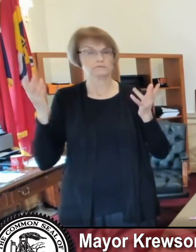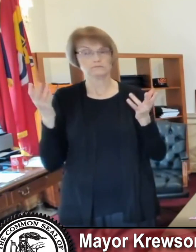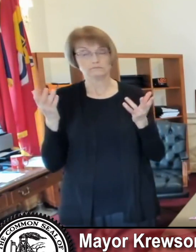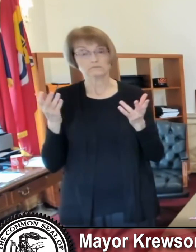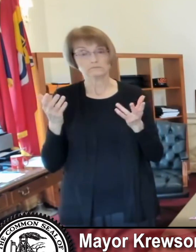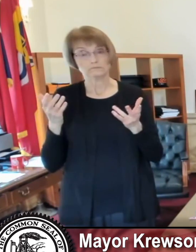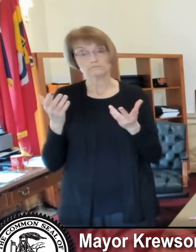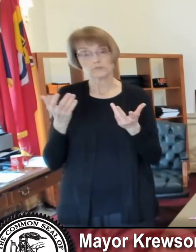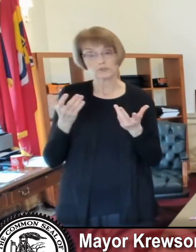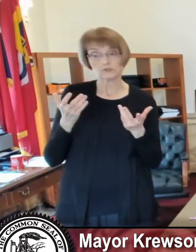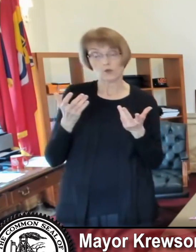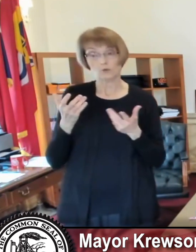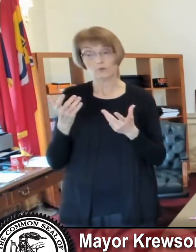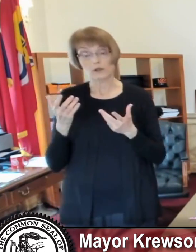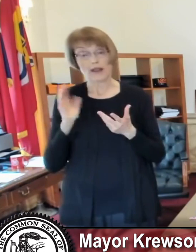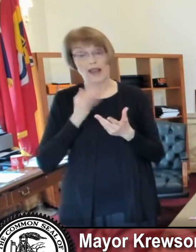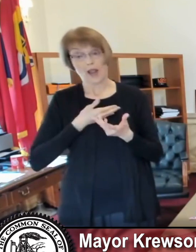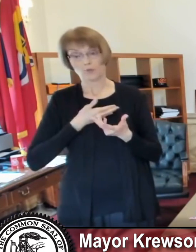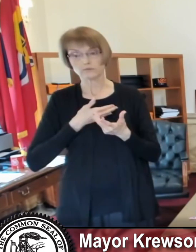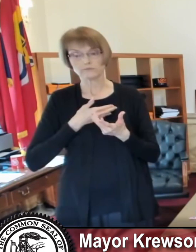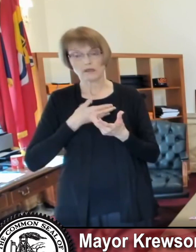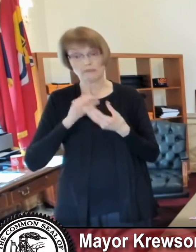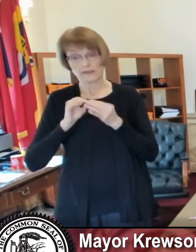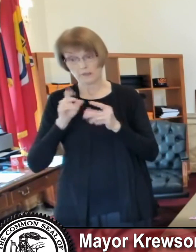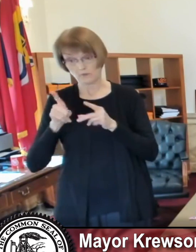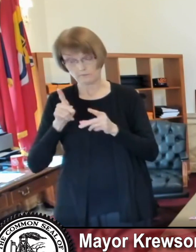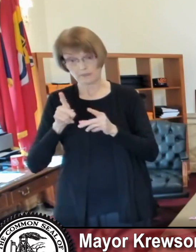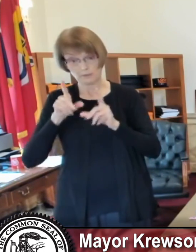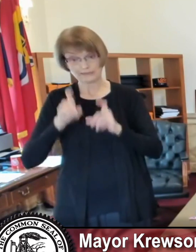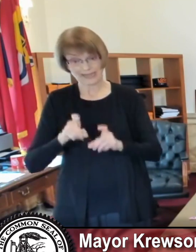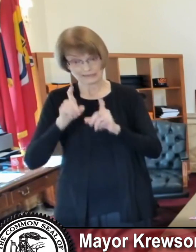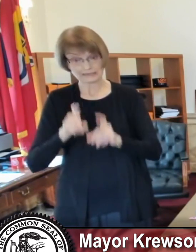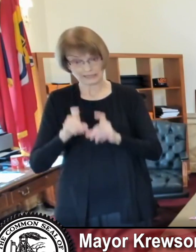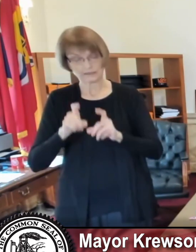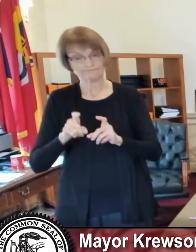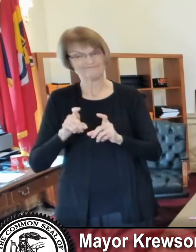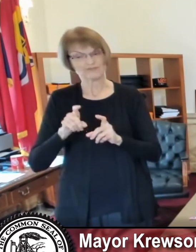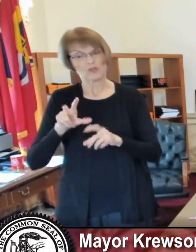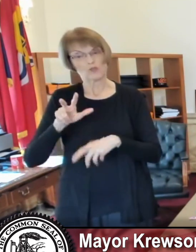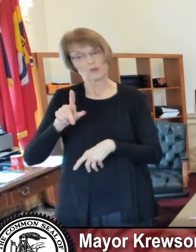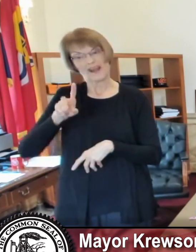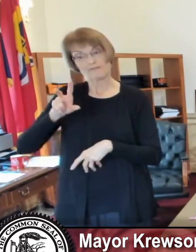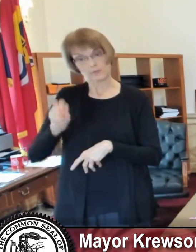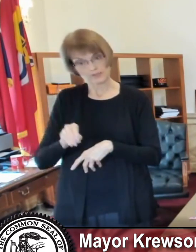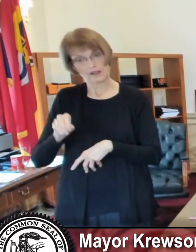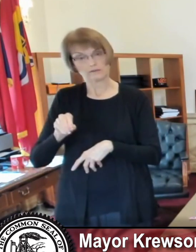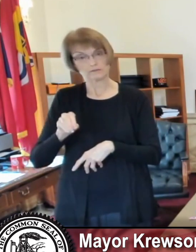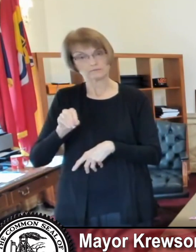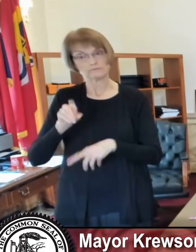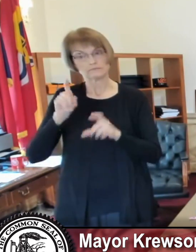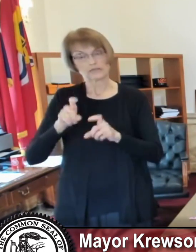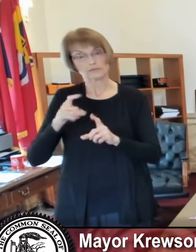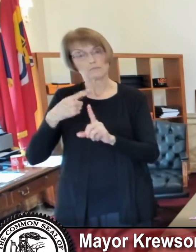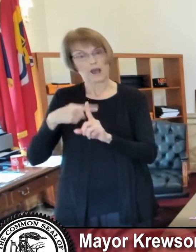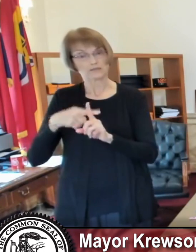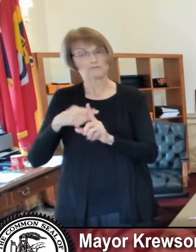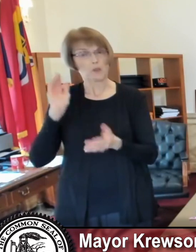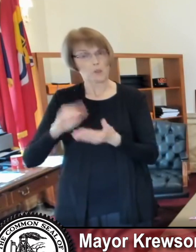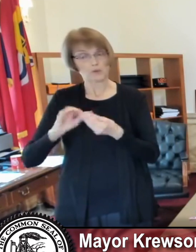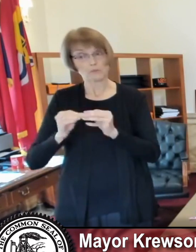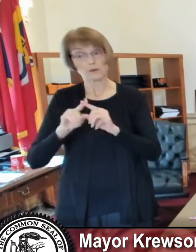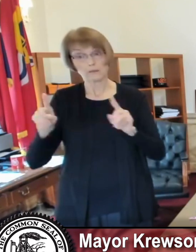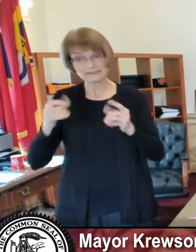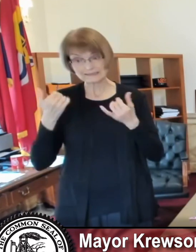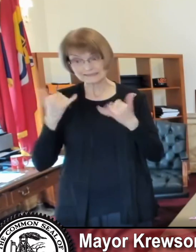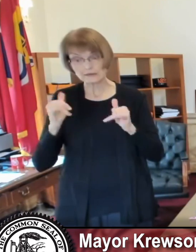Joe's question, are we seeing yet the state of Missouri sending more vaccine to urban areas to meet the demand